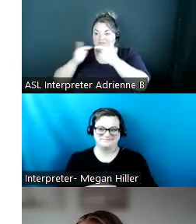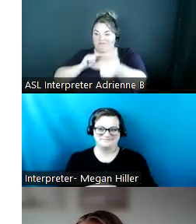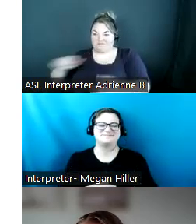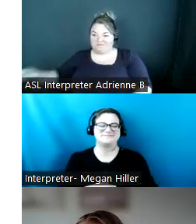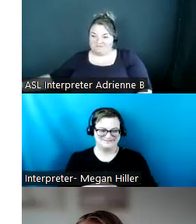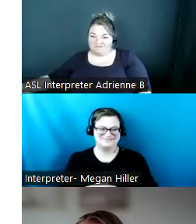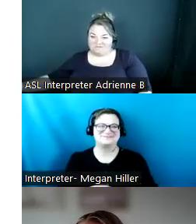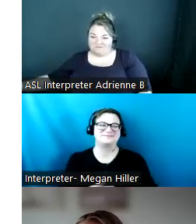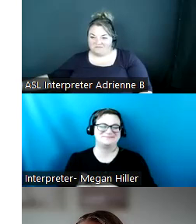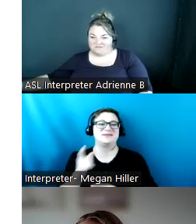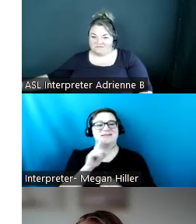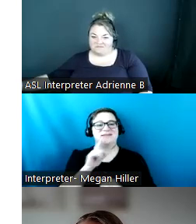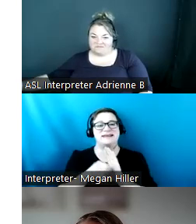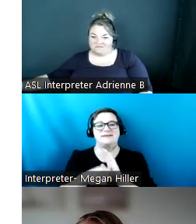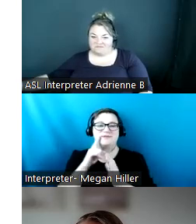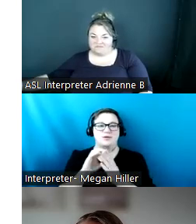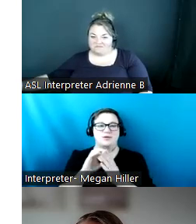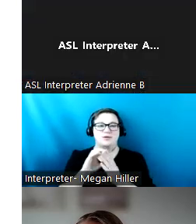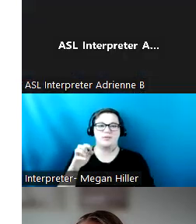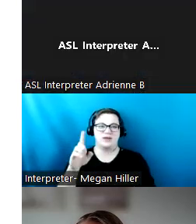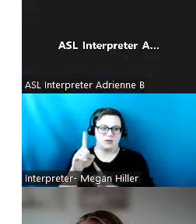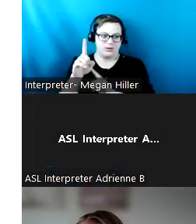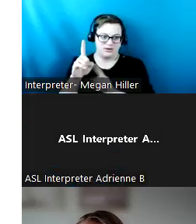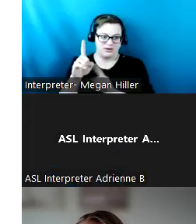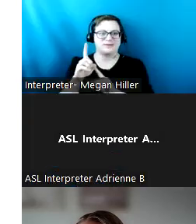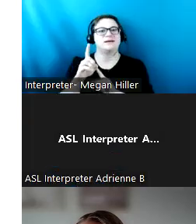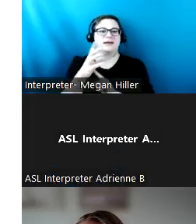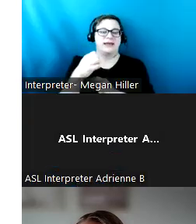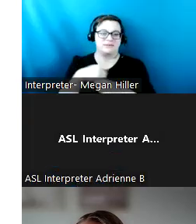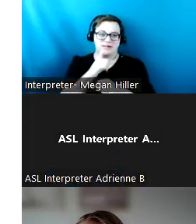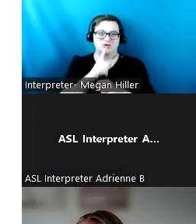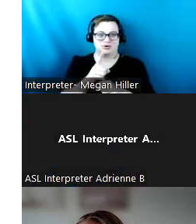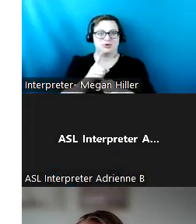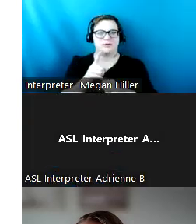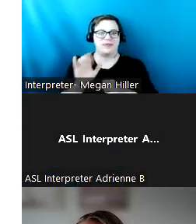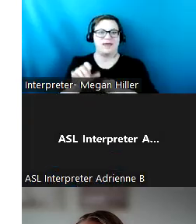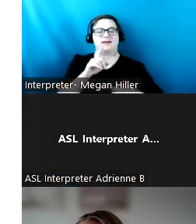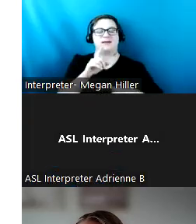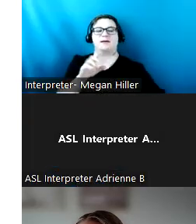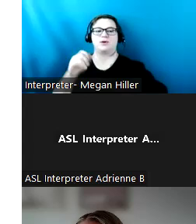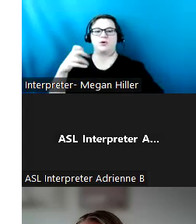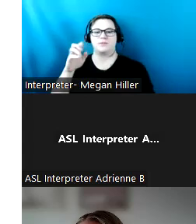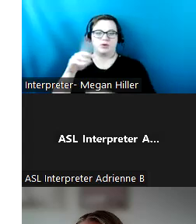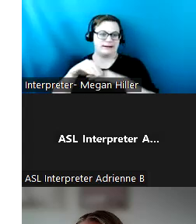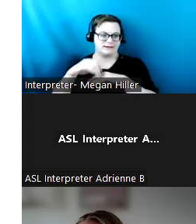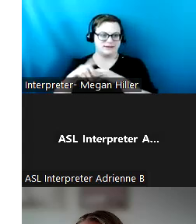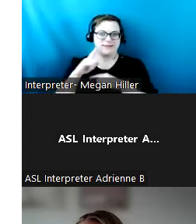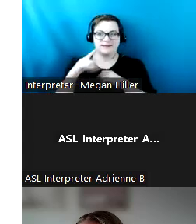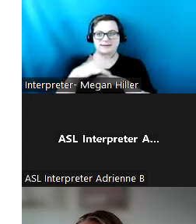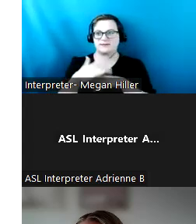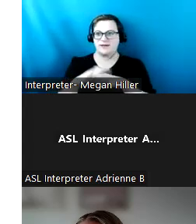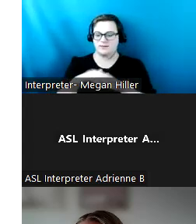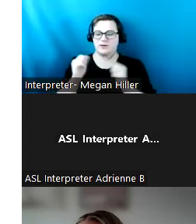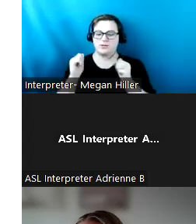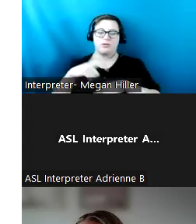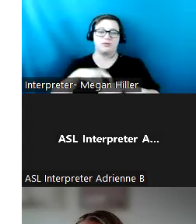opioid antagonists and making sure that that is available on site at all times, and that these can be made available to